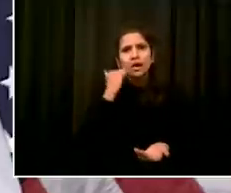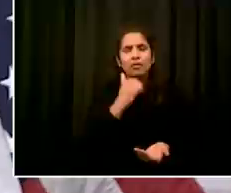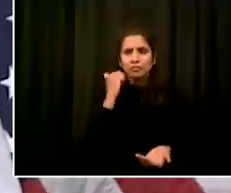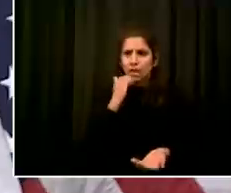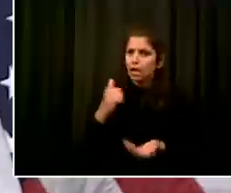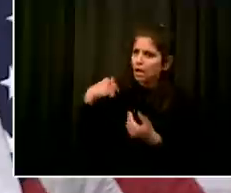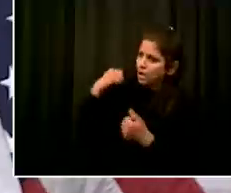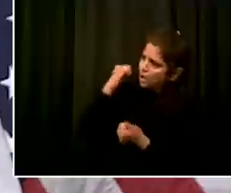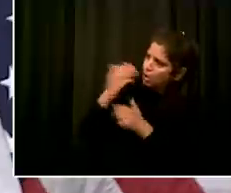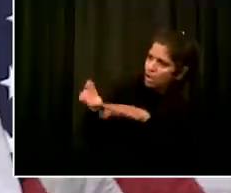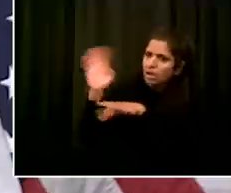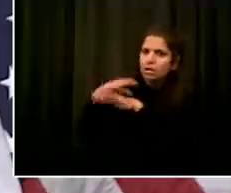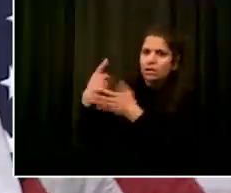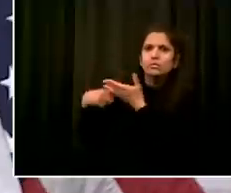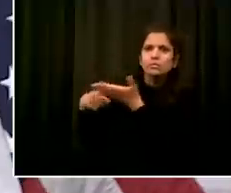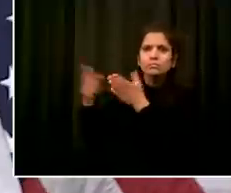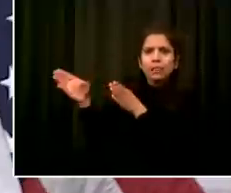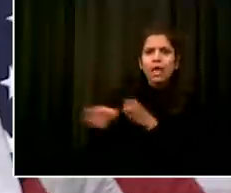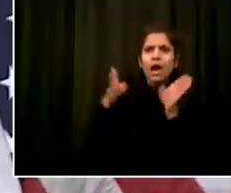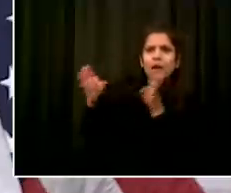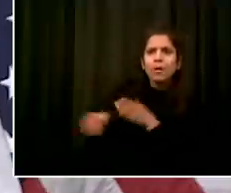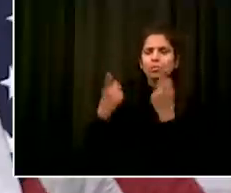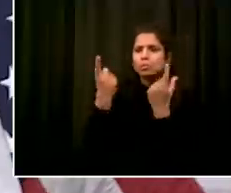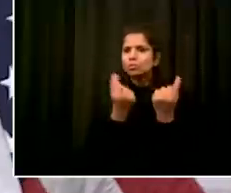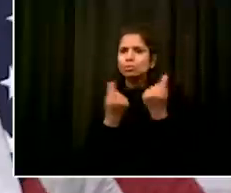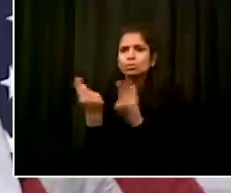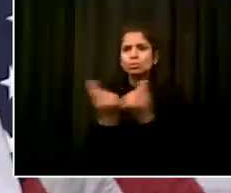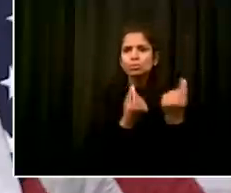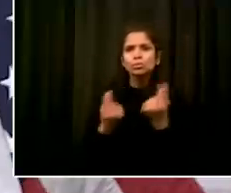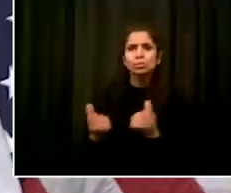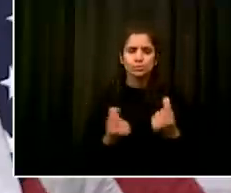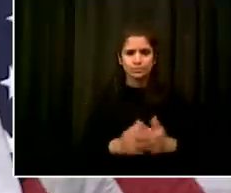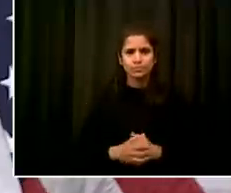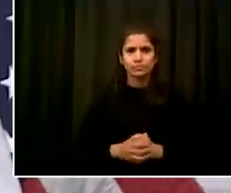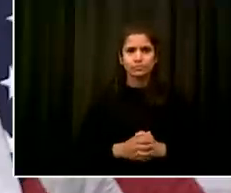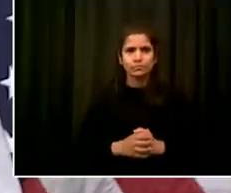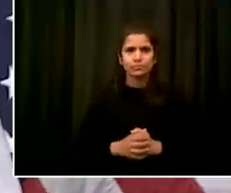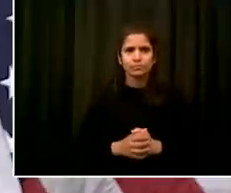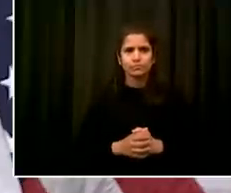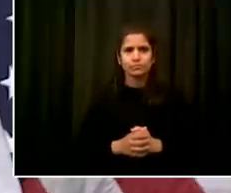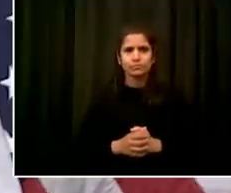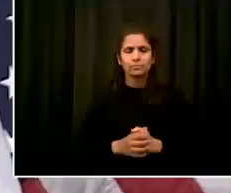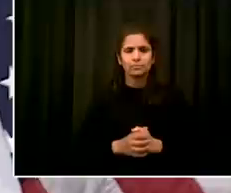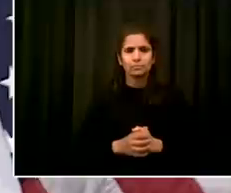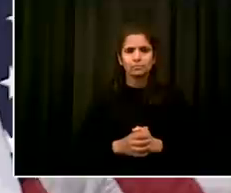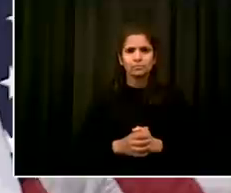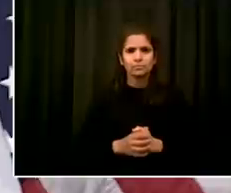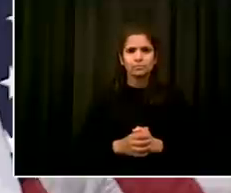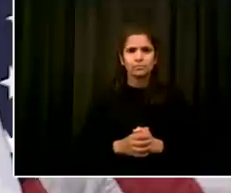working together in common cause. That is what has happened here. On the president, I'll keep it quick.